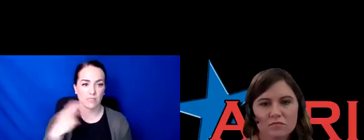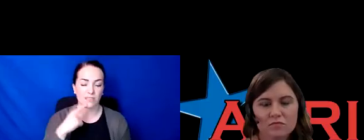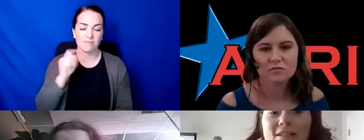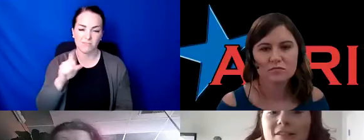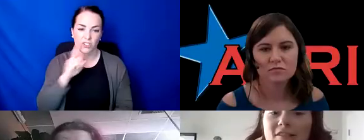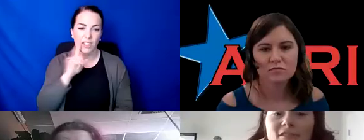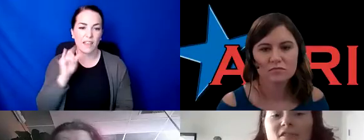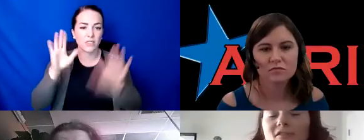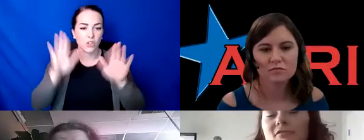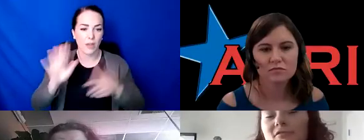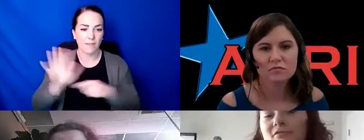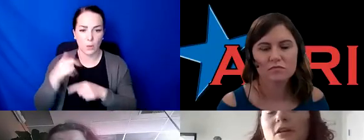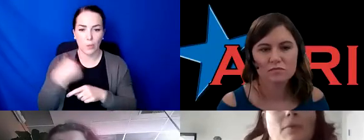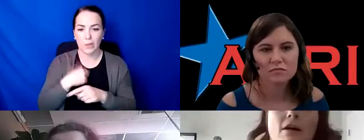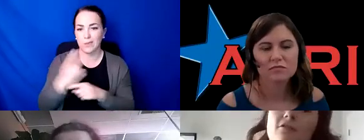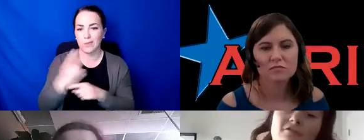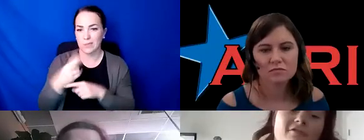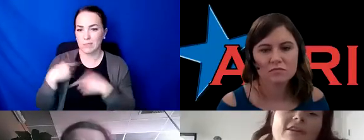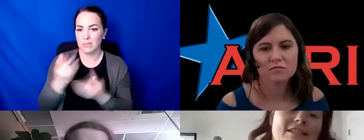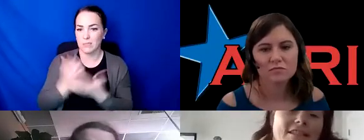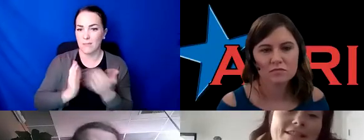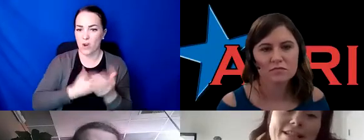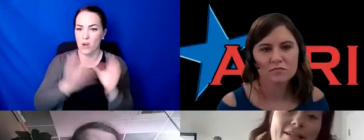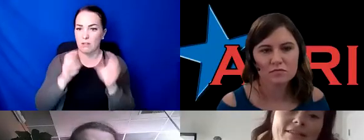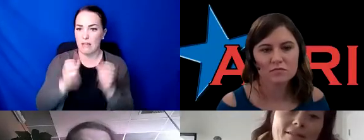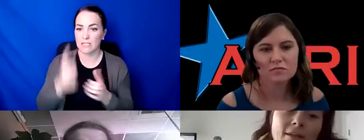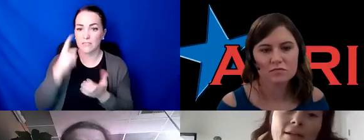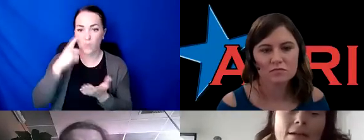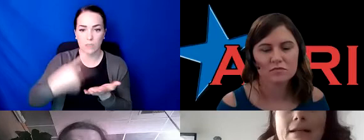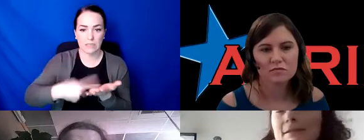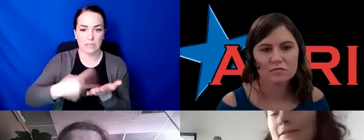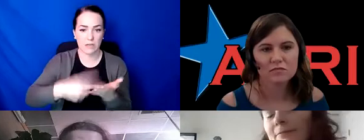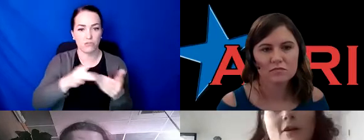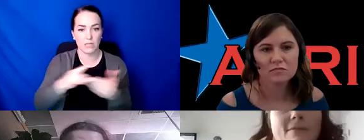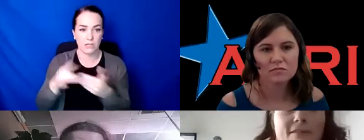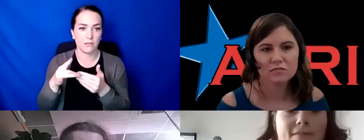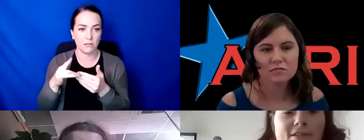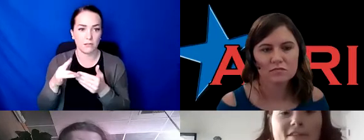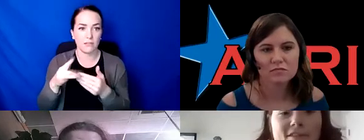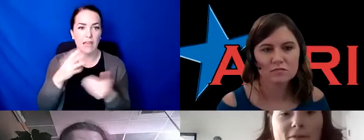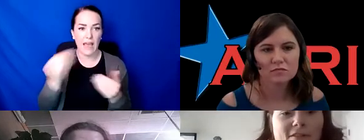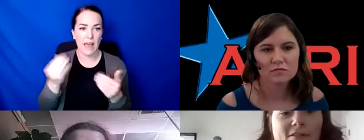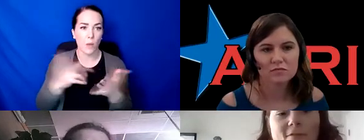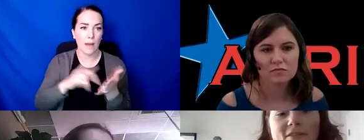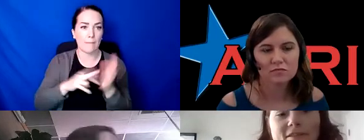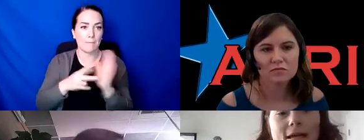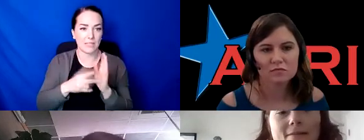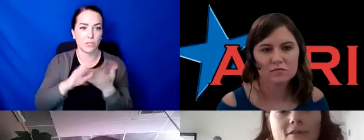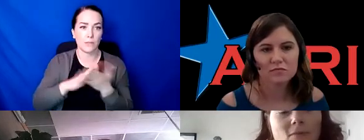the discussion about identity and what it means to be a disability.